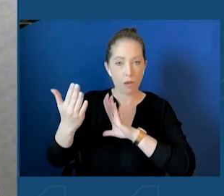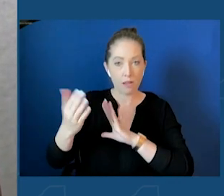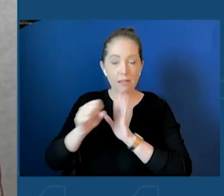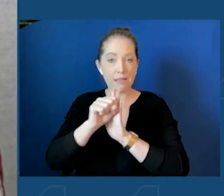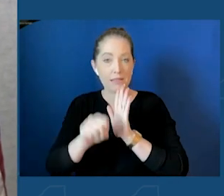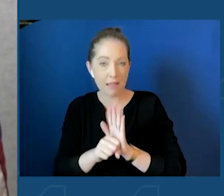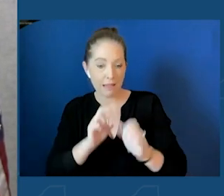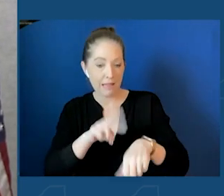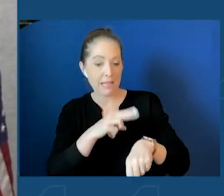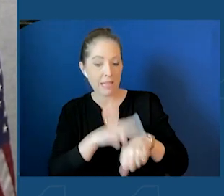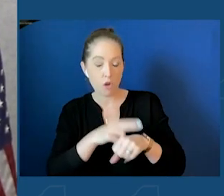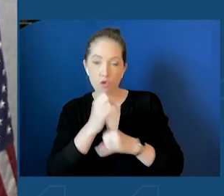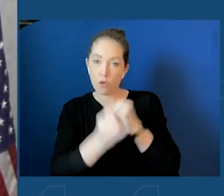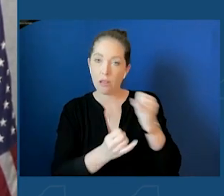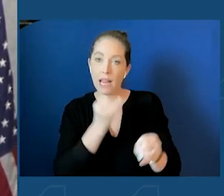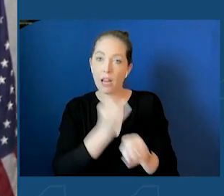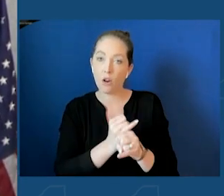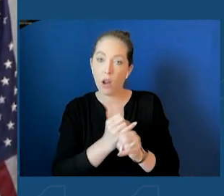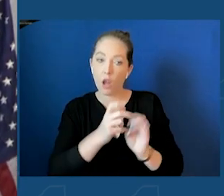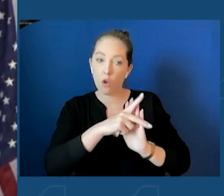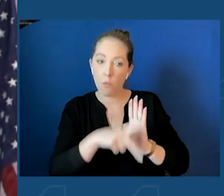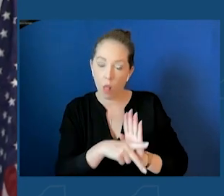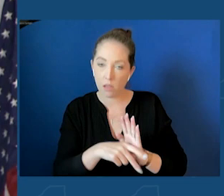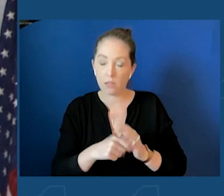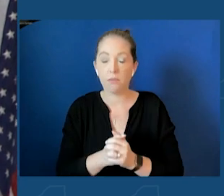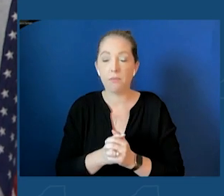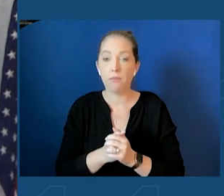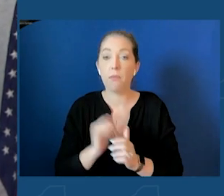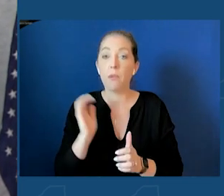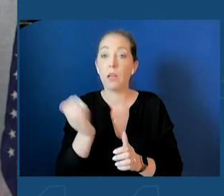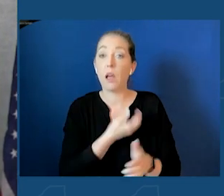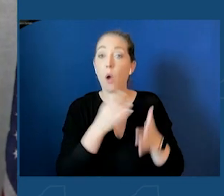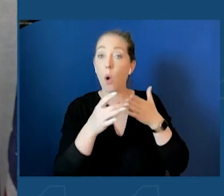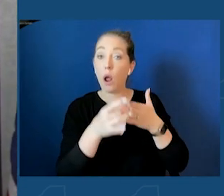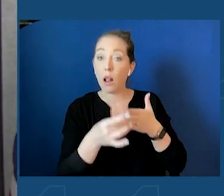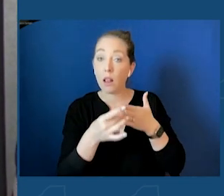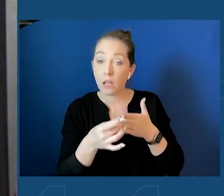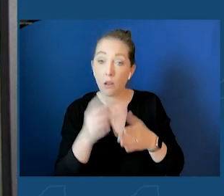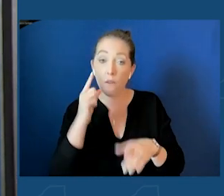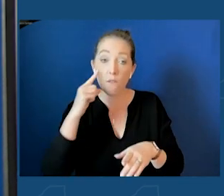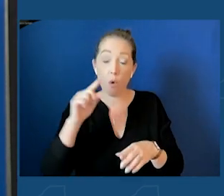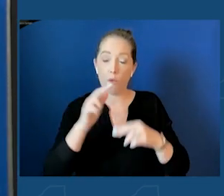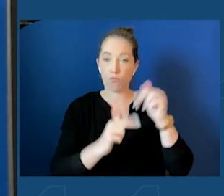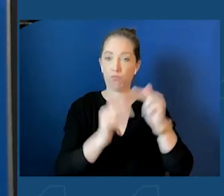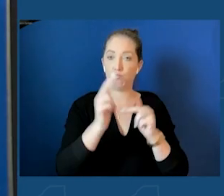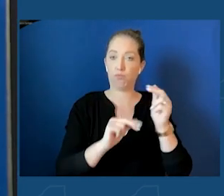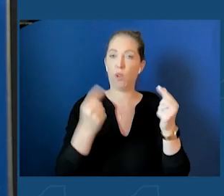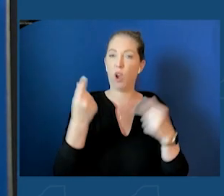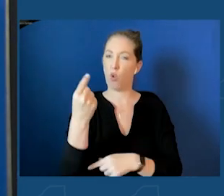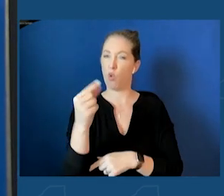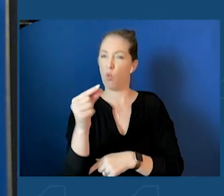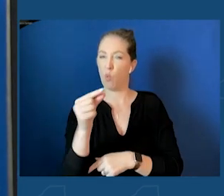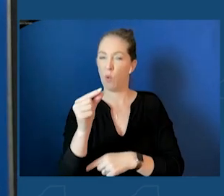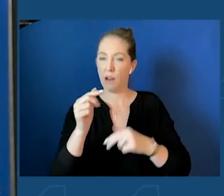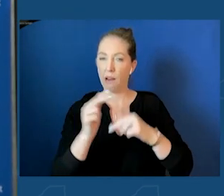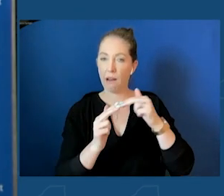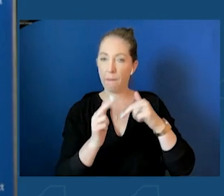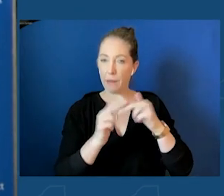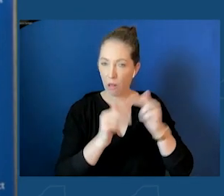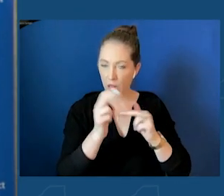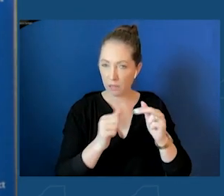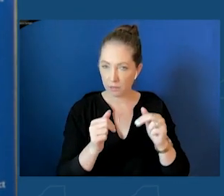policy. From our leadership in constructing green buildings, to our composting program, to